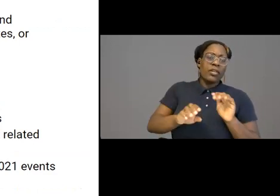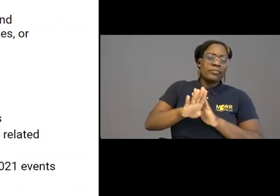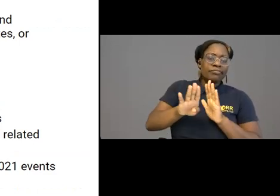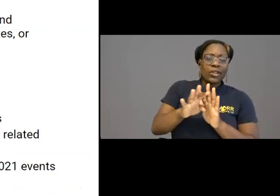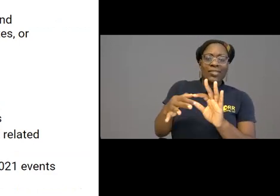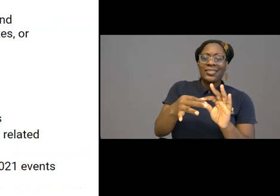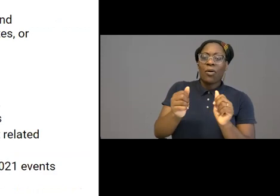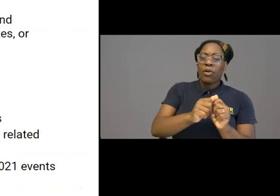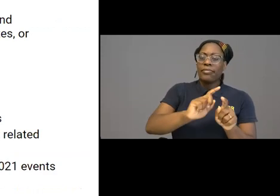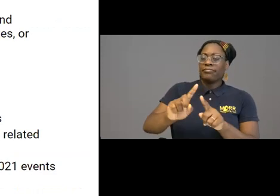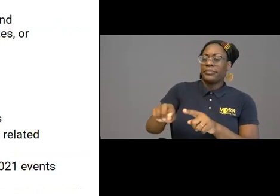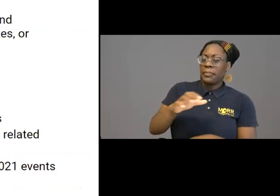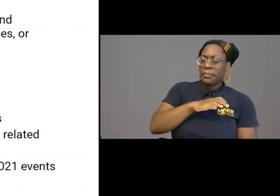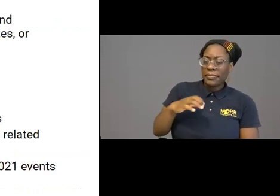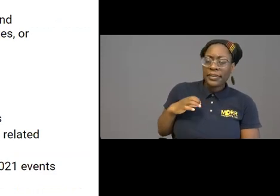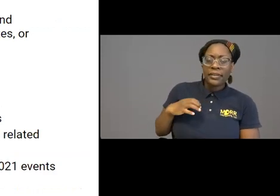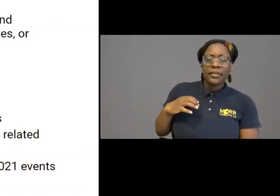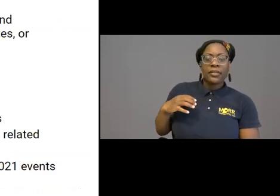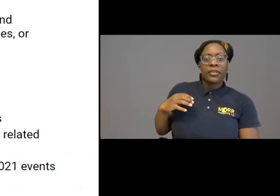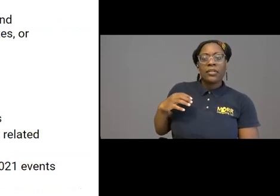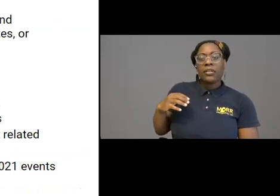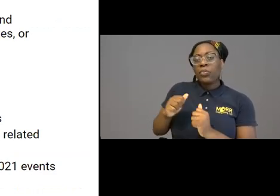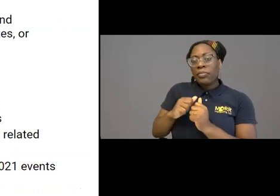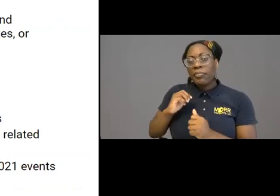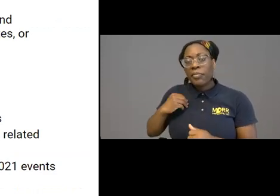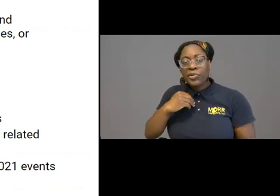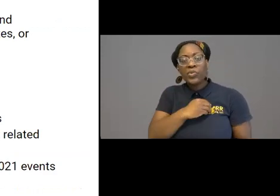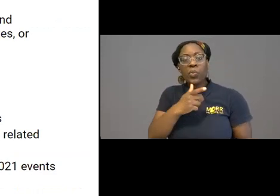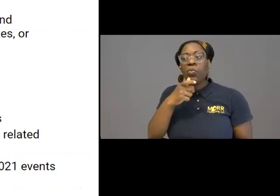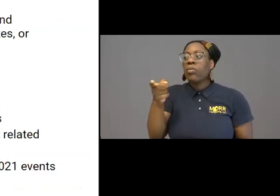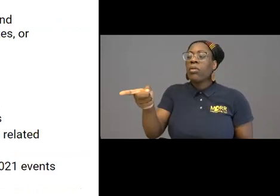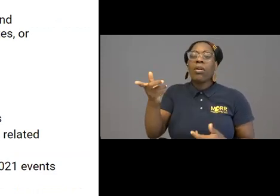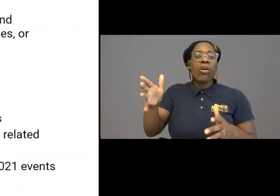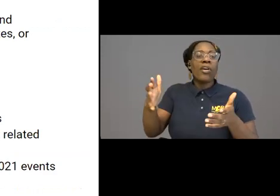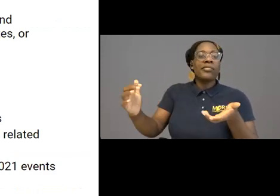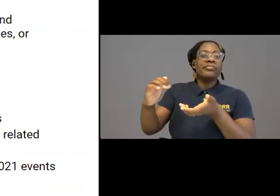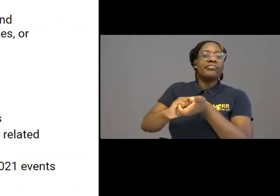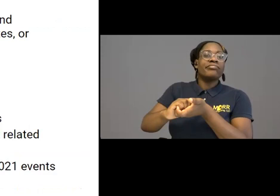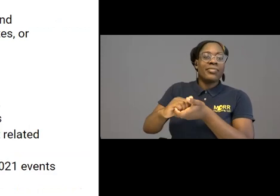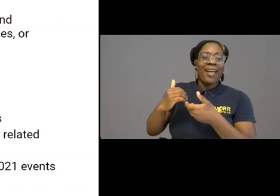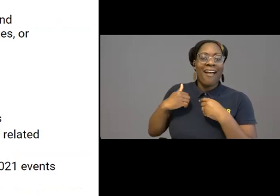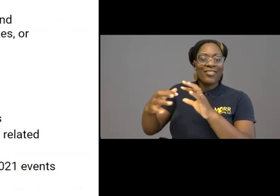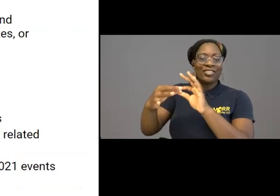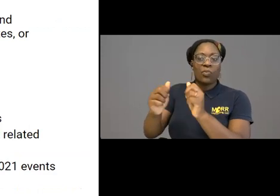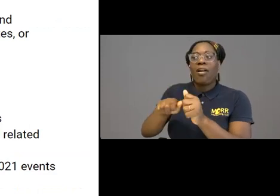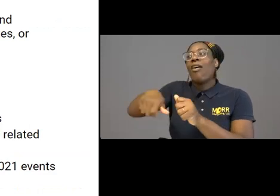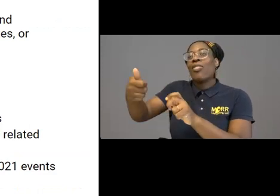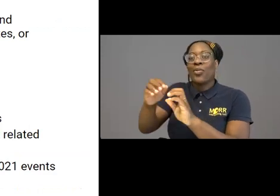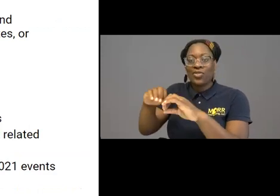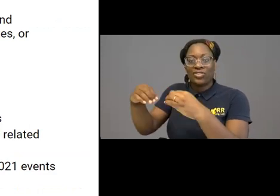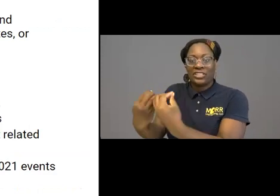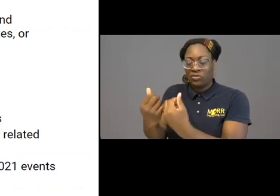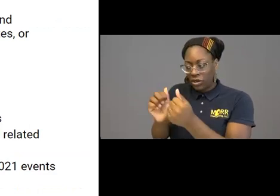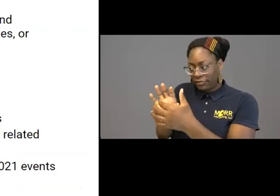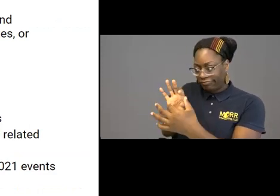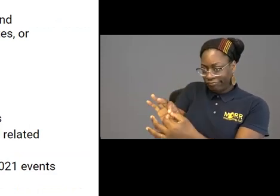Association and the Rocky Mountain Writing Center Association. Lisa, I saw you're on the call. So we do have those